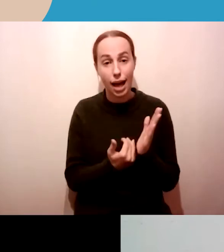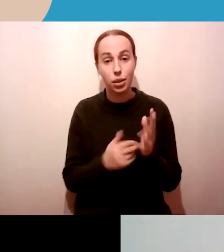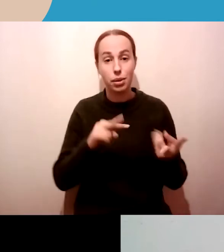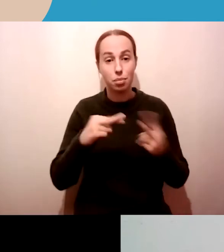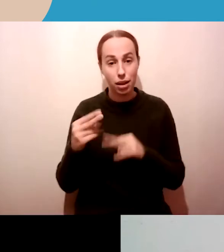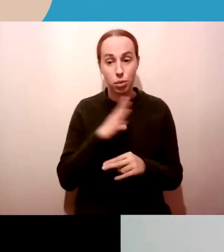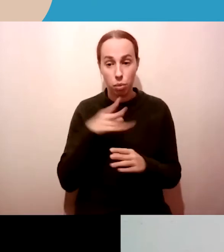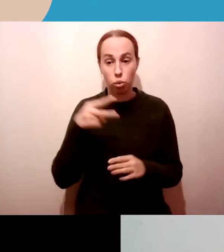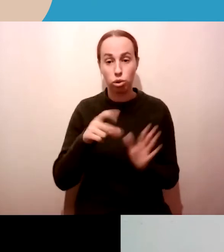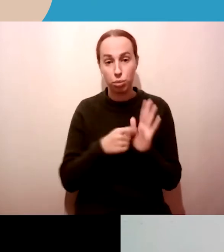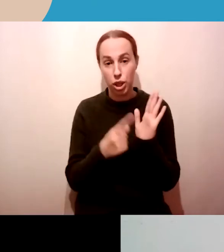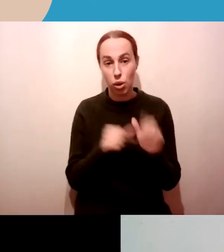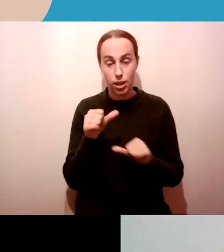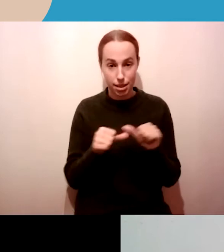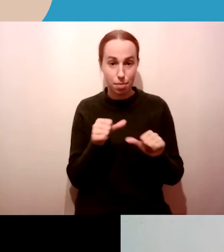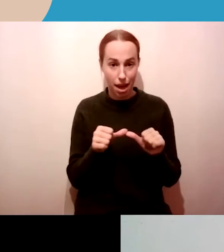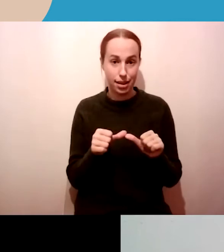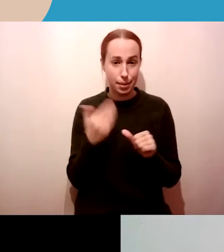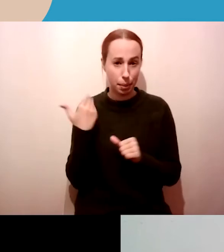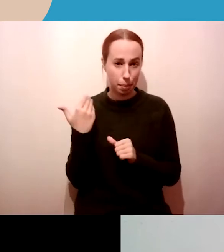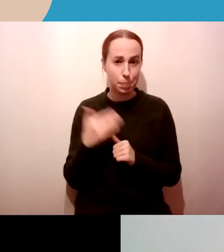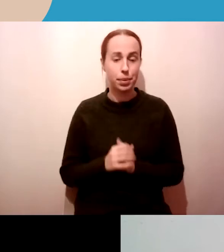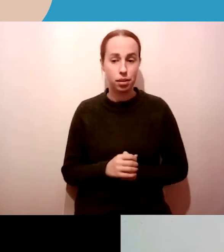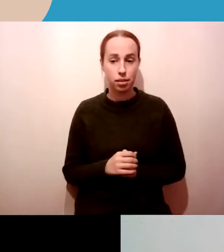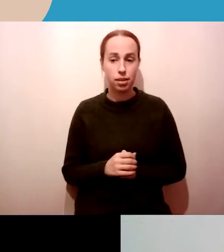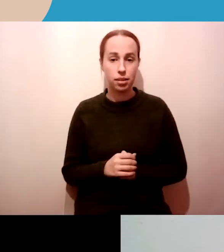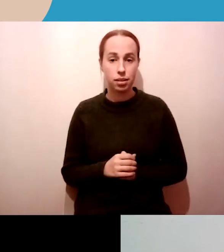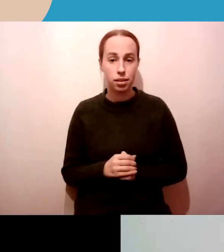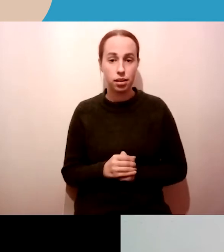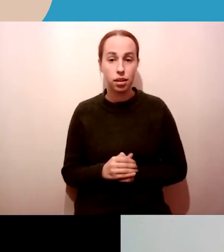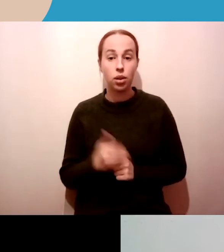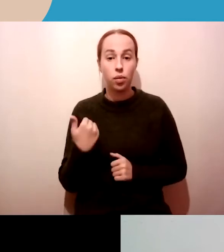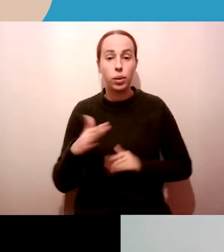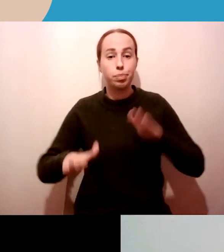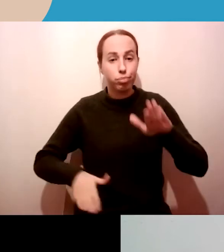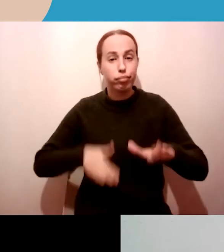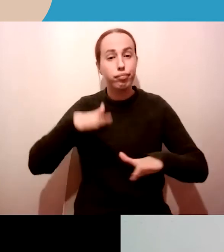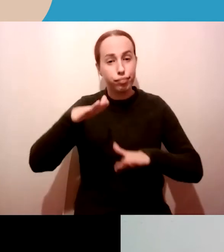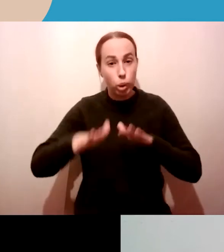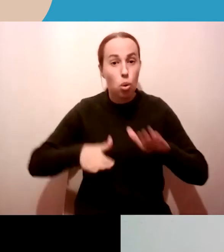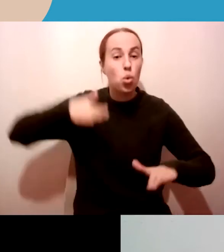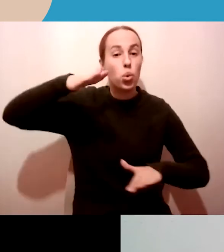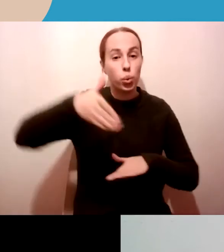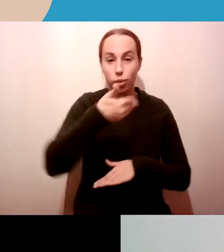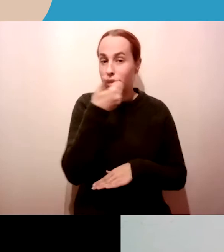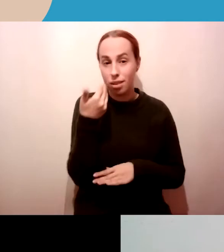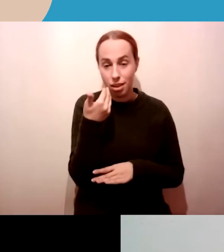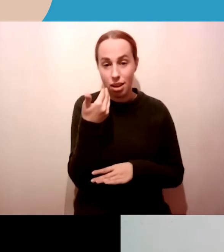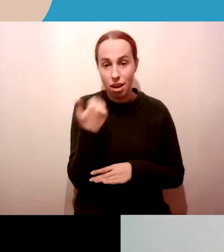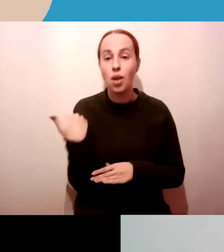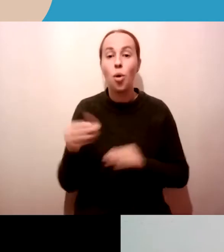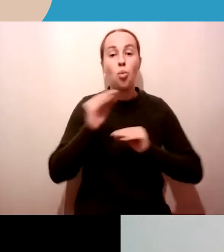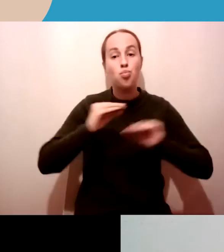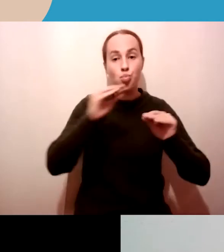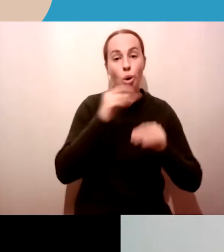new. The law was amended in 2017, only in 2017, and these were very